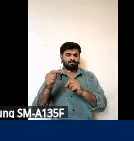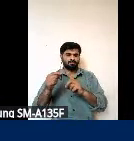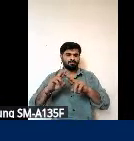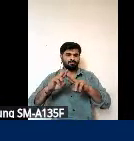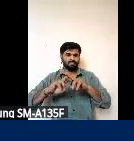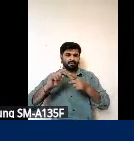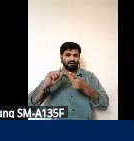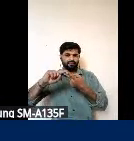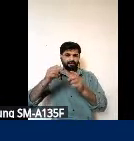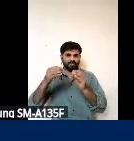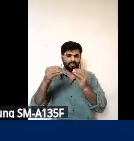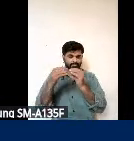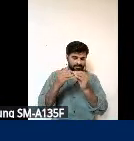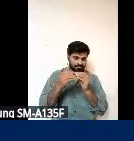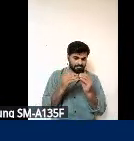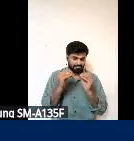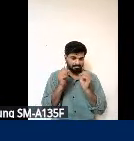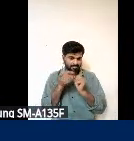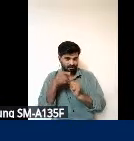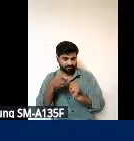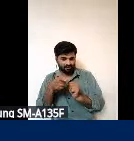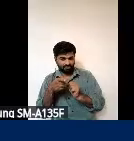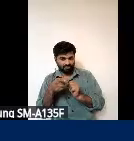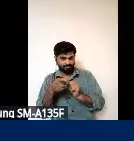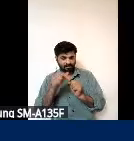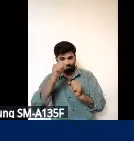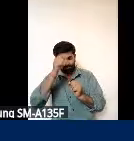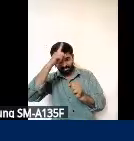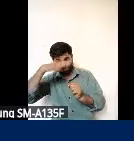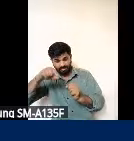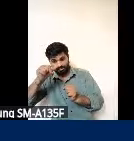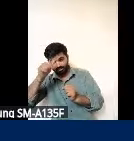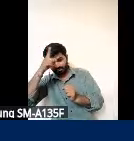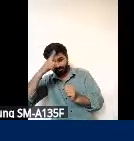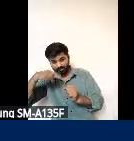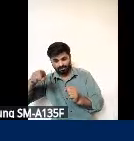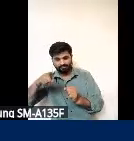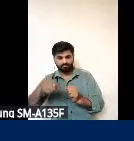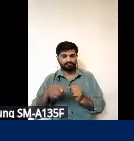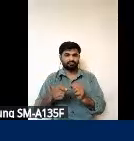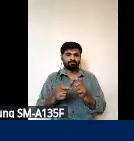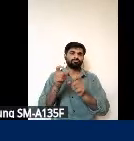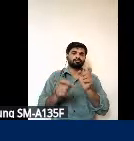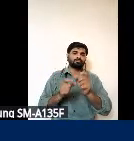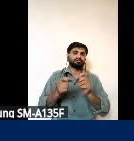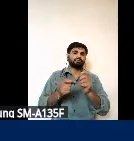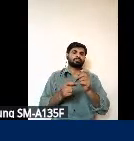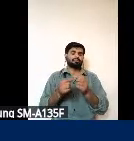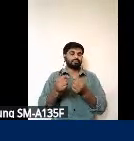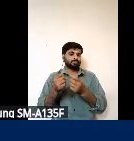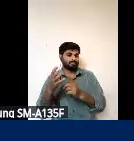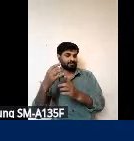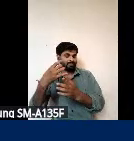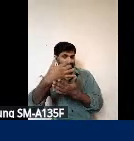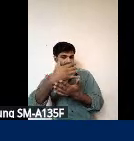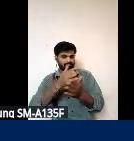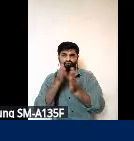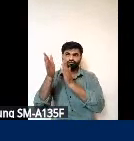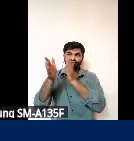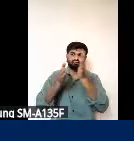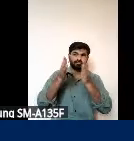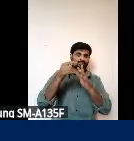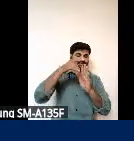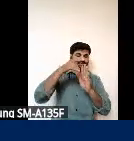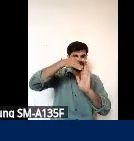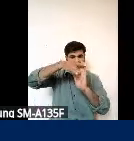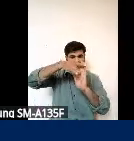India, almost 29 lakh enumerators are going to go to every household to collect that data, and then the data is going to be